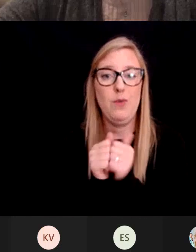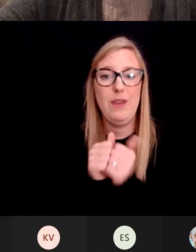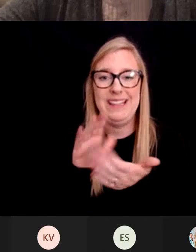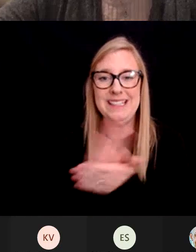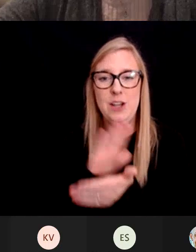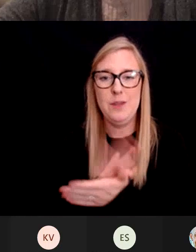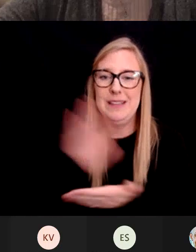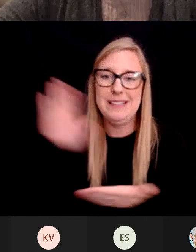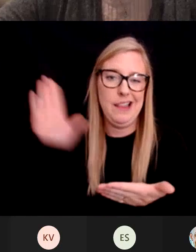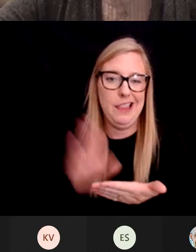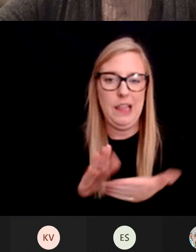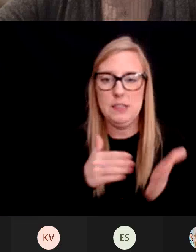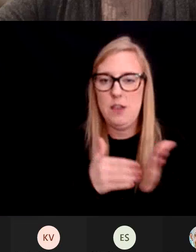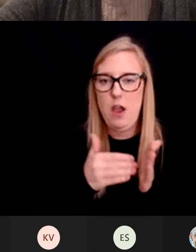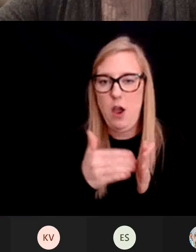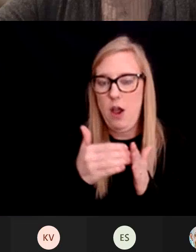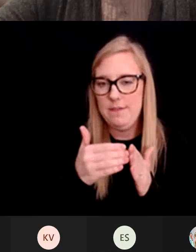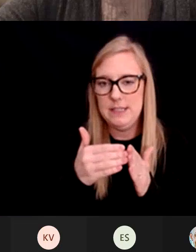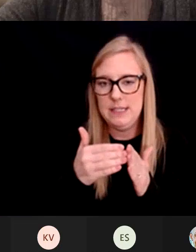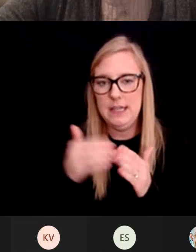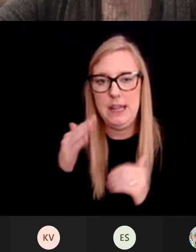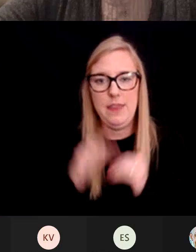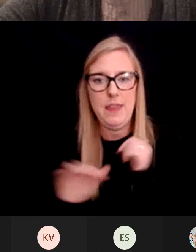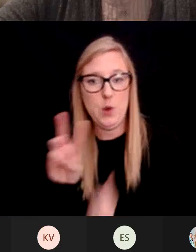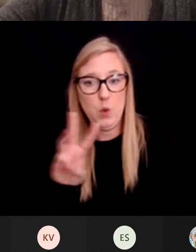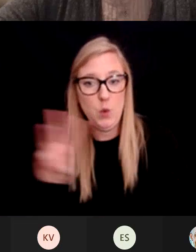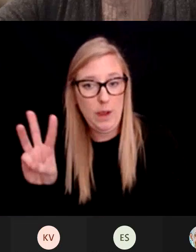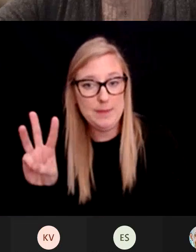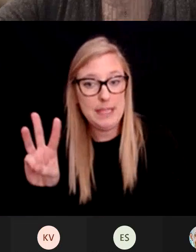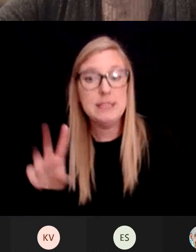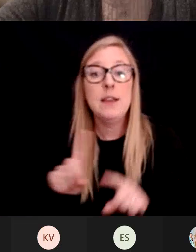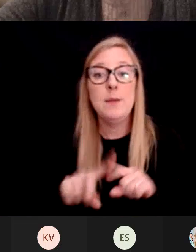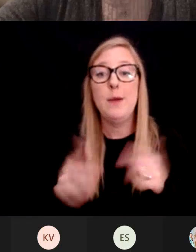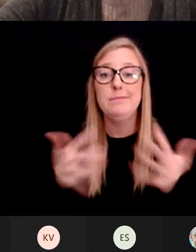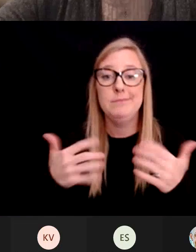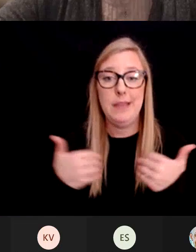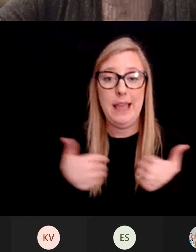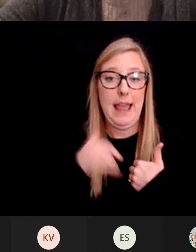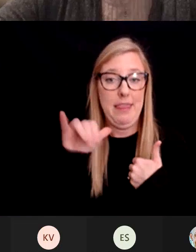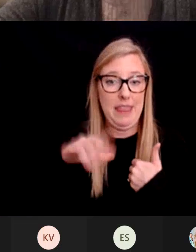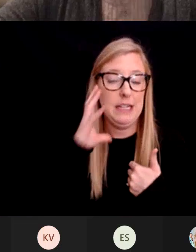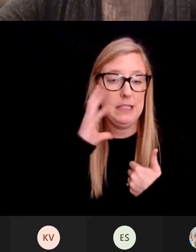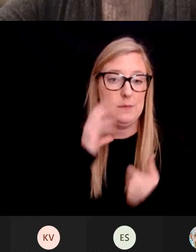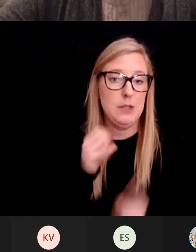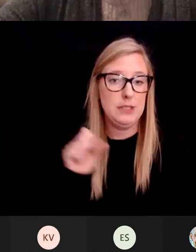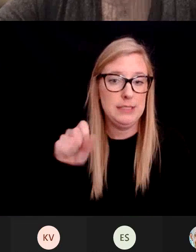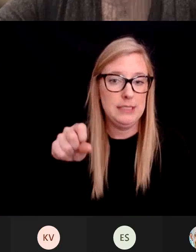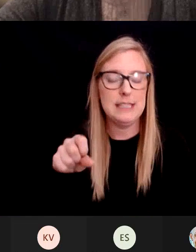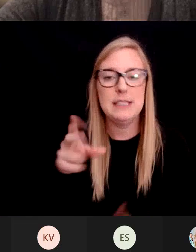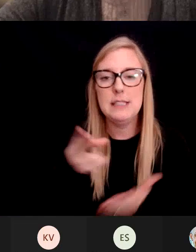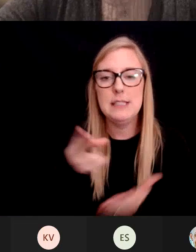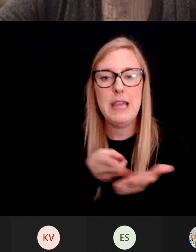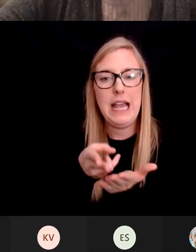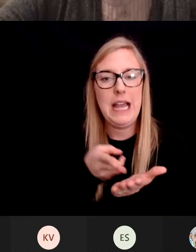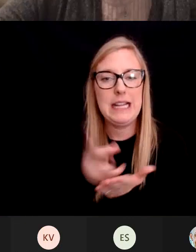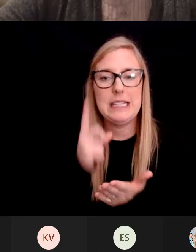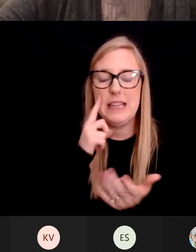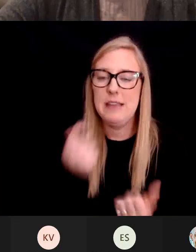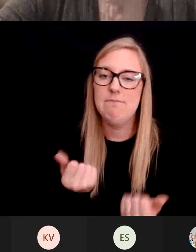frequently than websites, but we have had that experience. To be honest, I think a lot of the